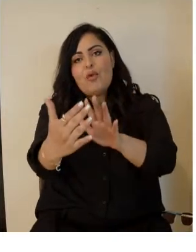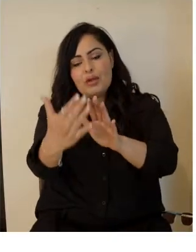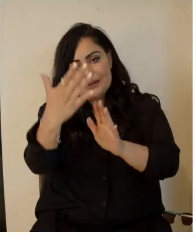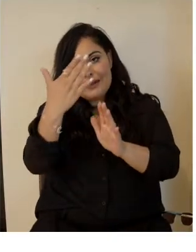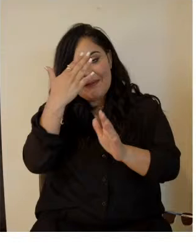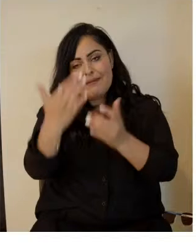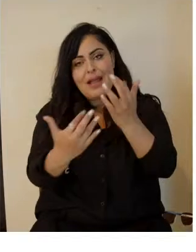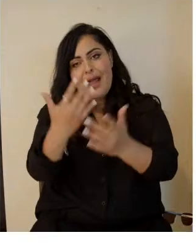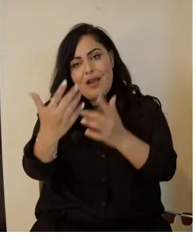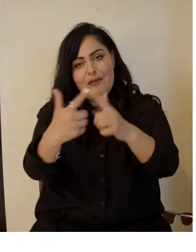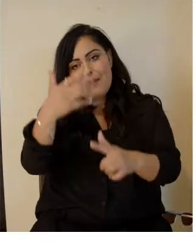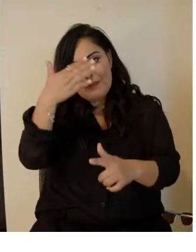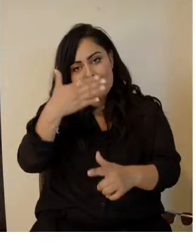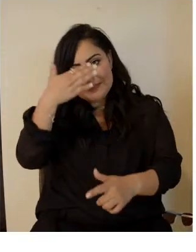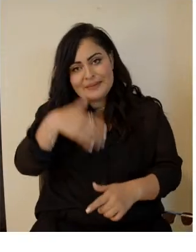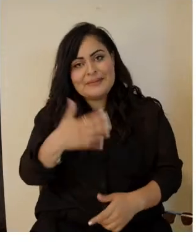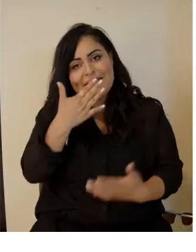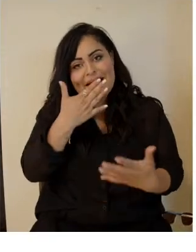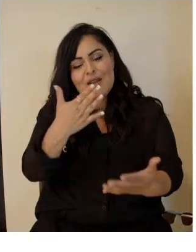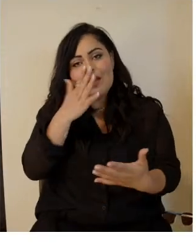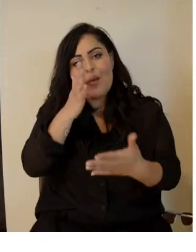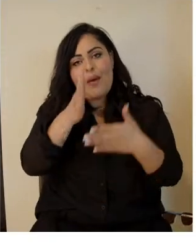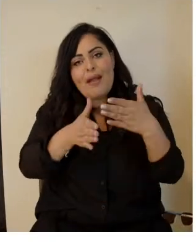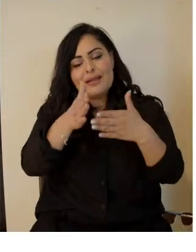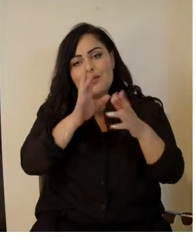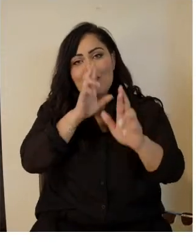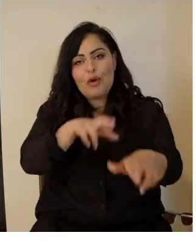With that, that'll end the report. Thank you.